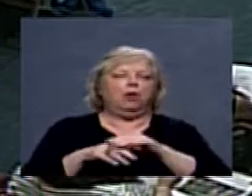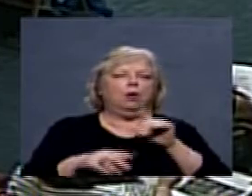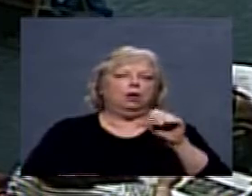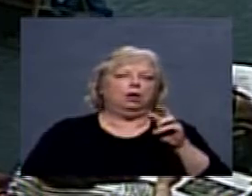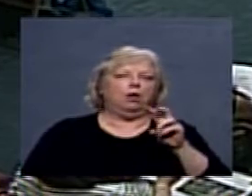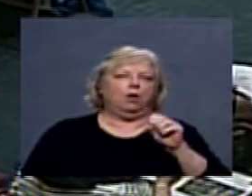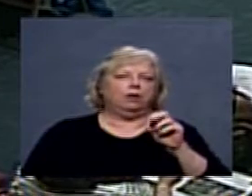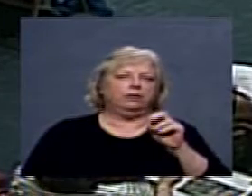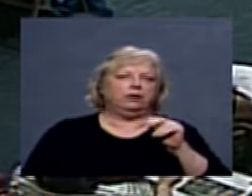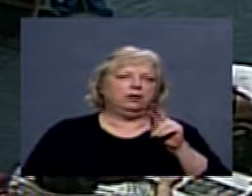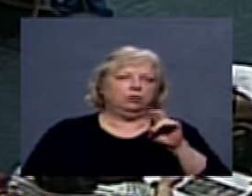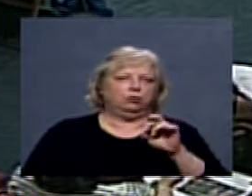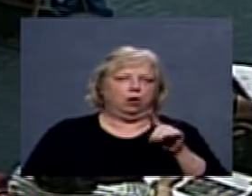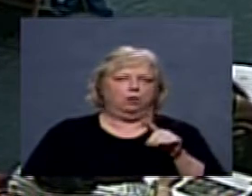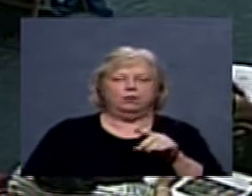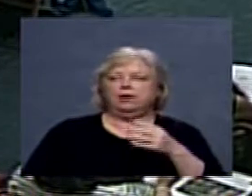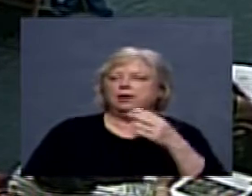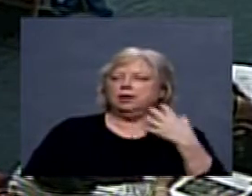Thank you, Mr. Moore.